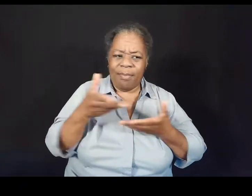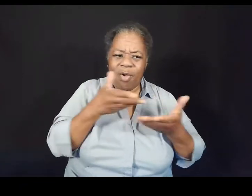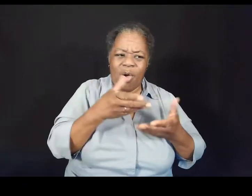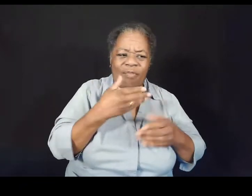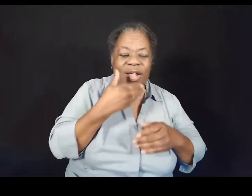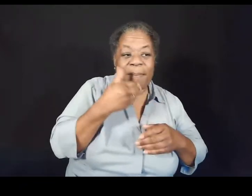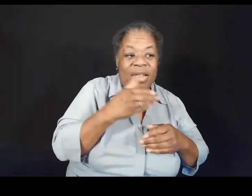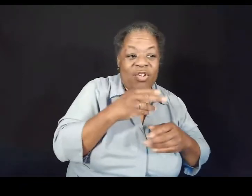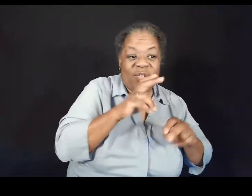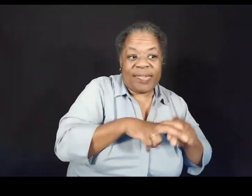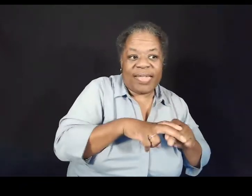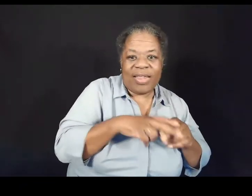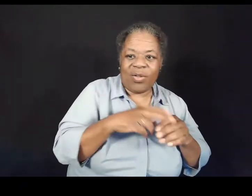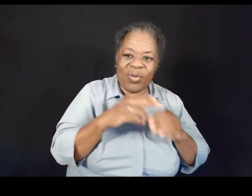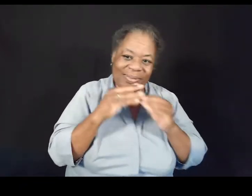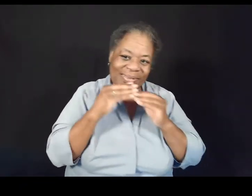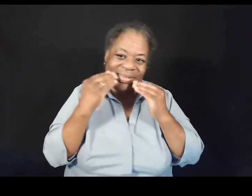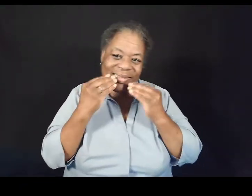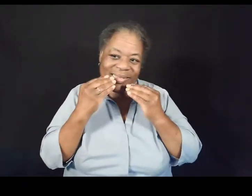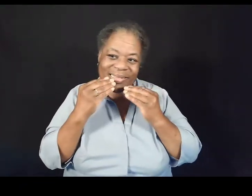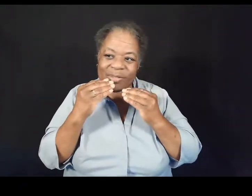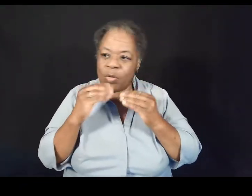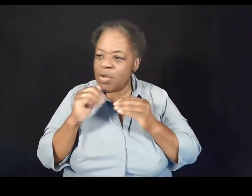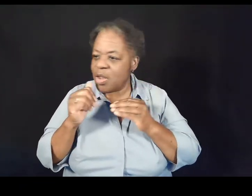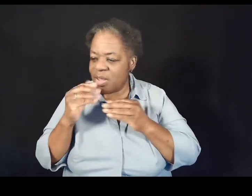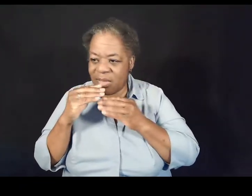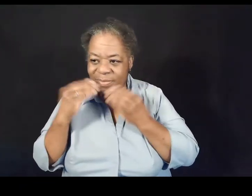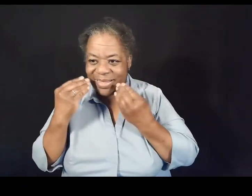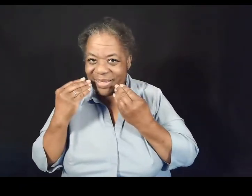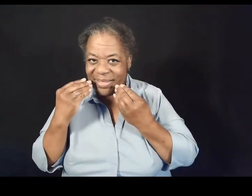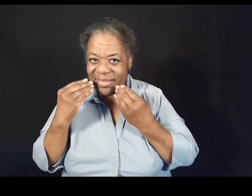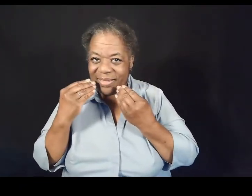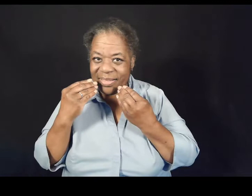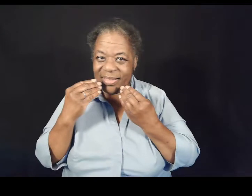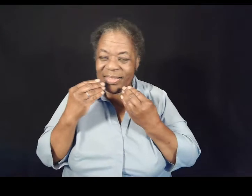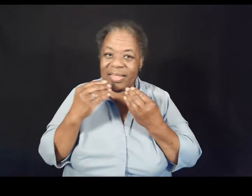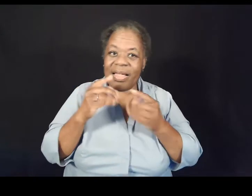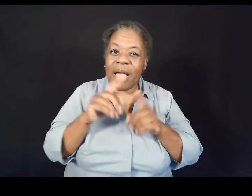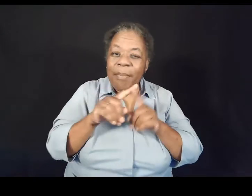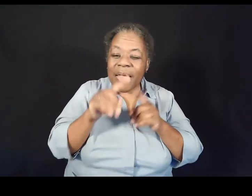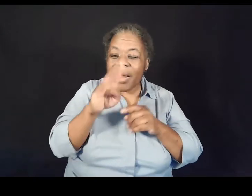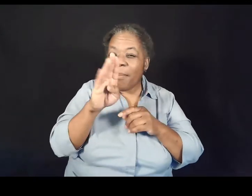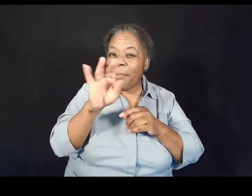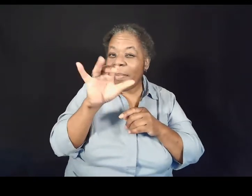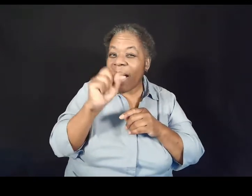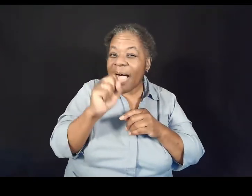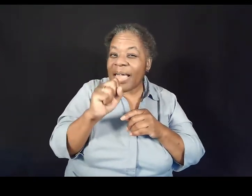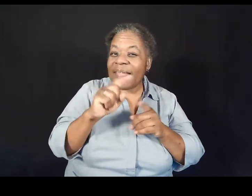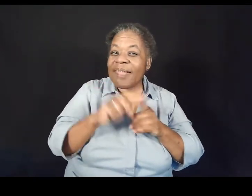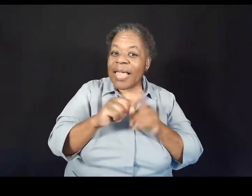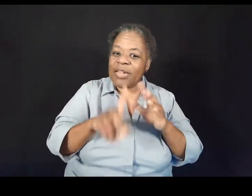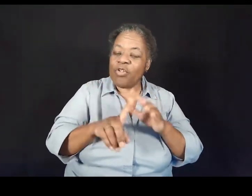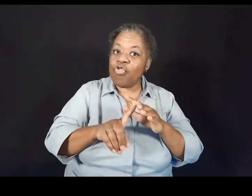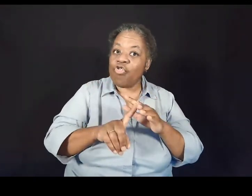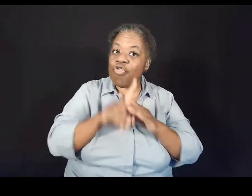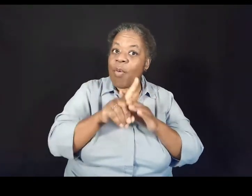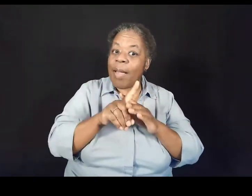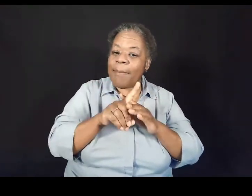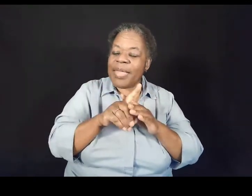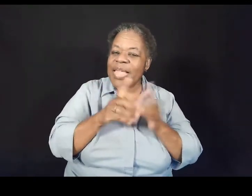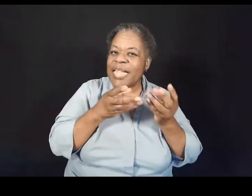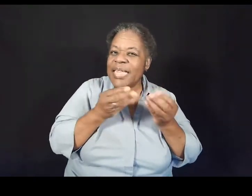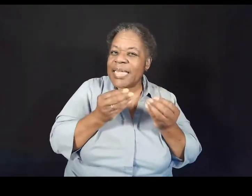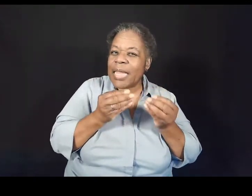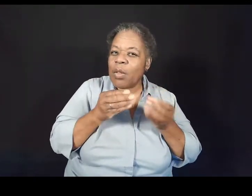smiling at them as they walk in the front door. But these biases can show up in more subtle ways.